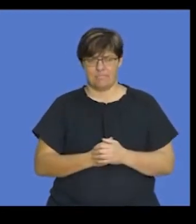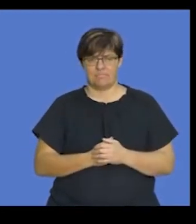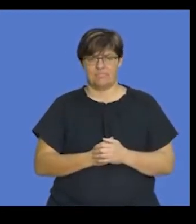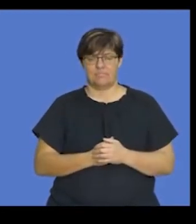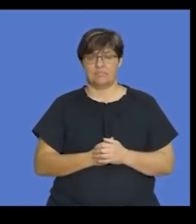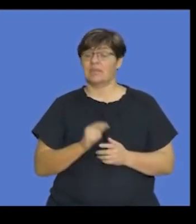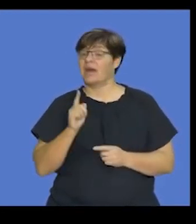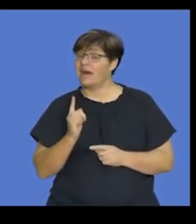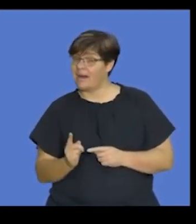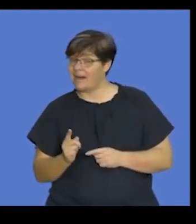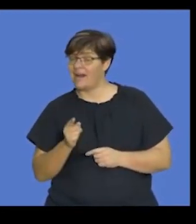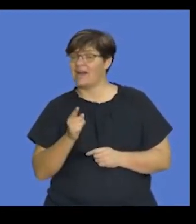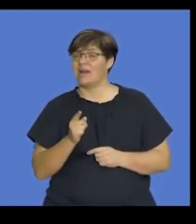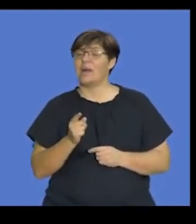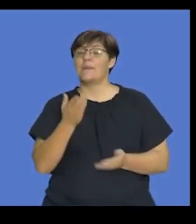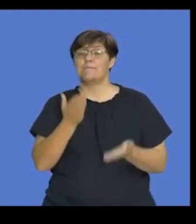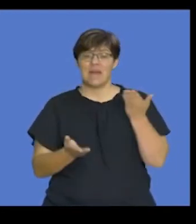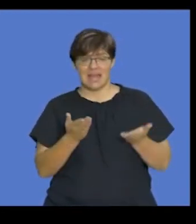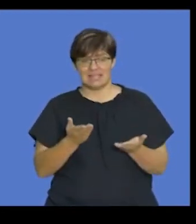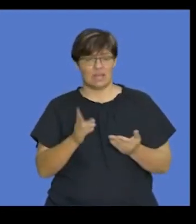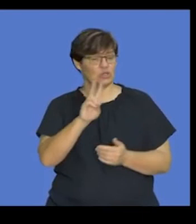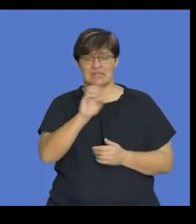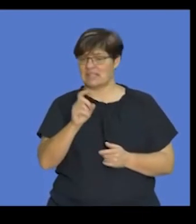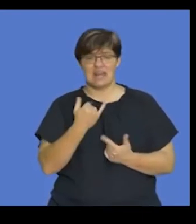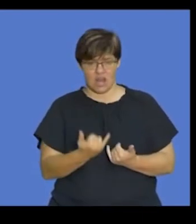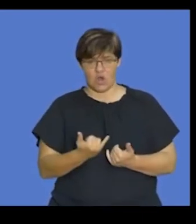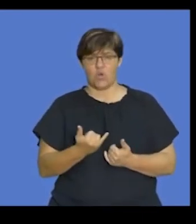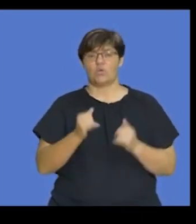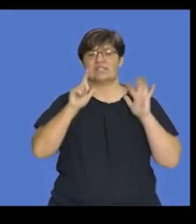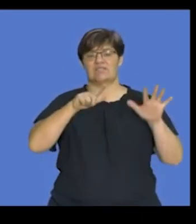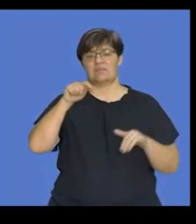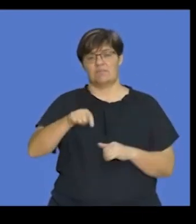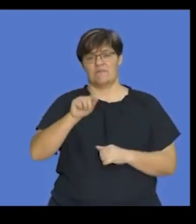But now my mass isn't 20, it's 17.5.